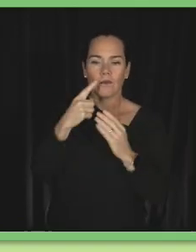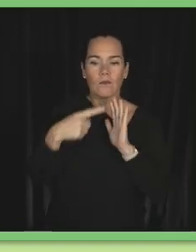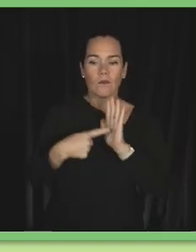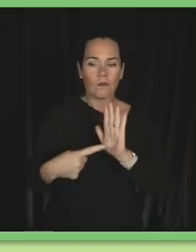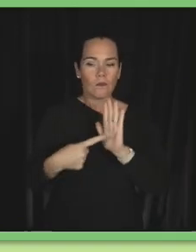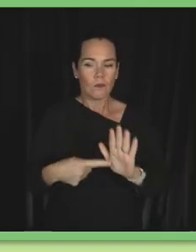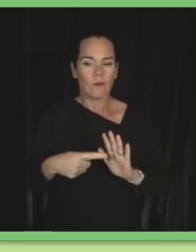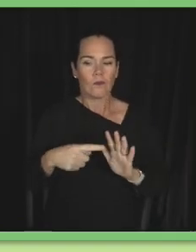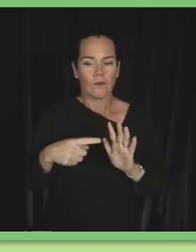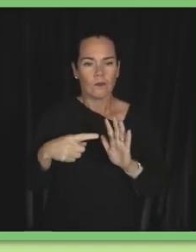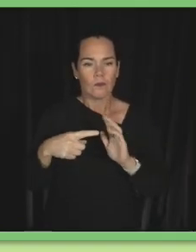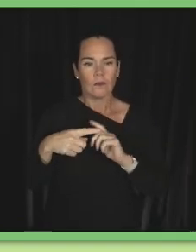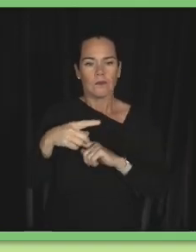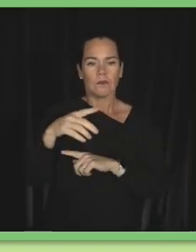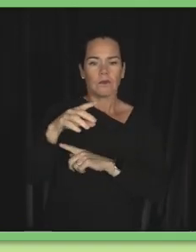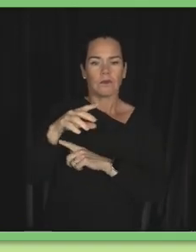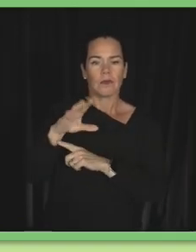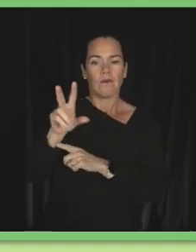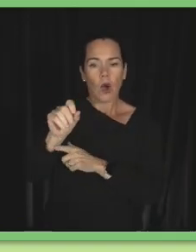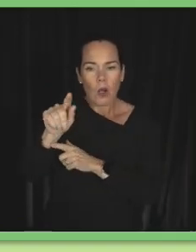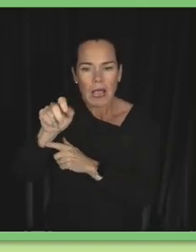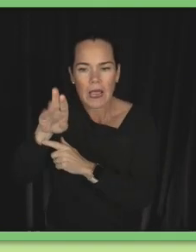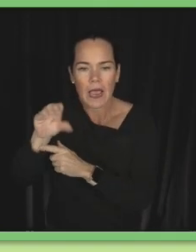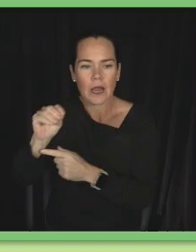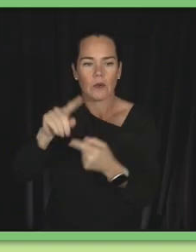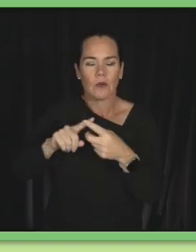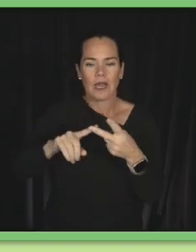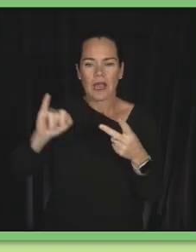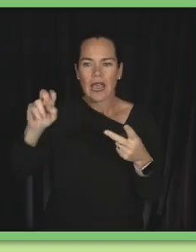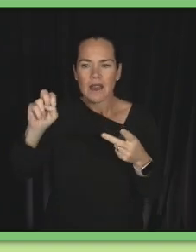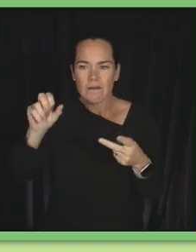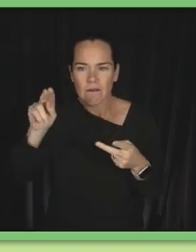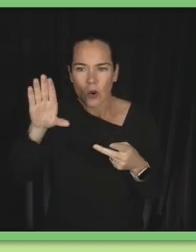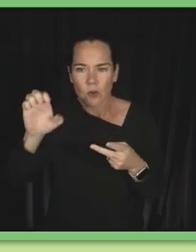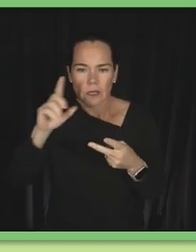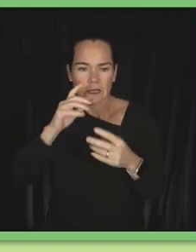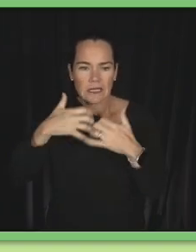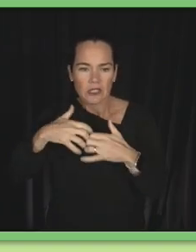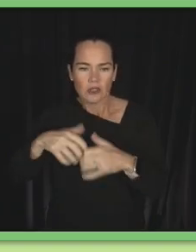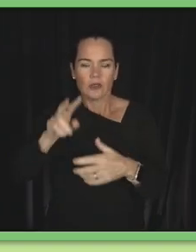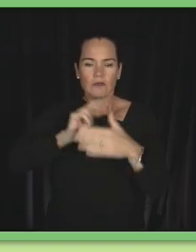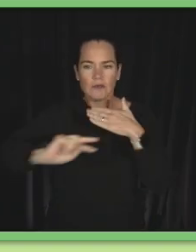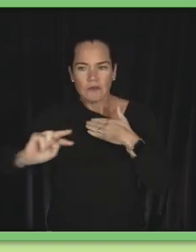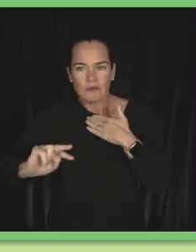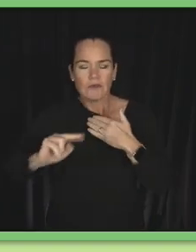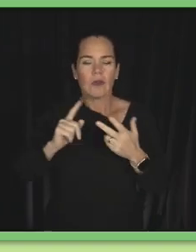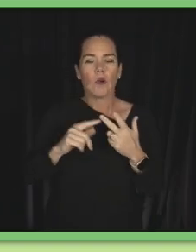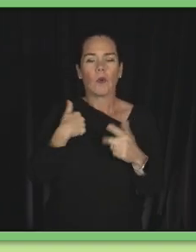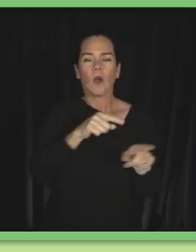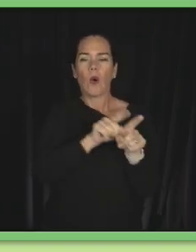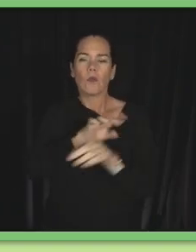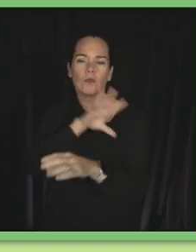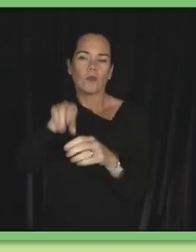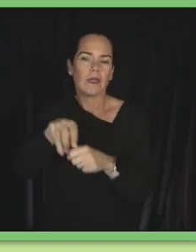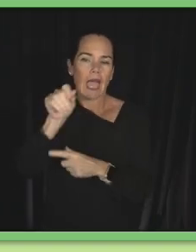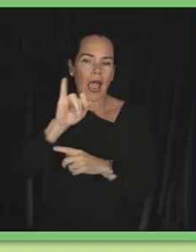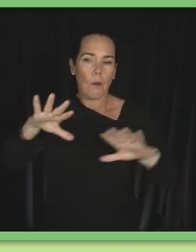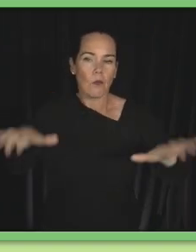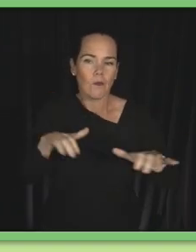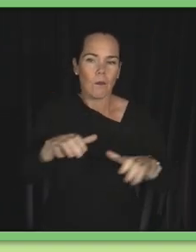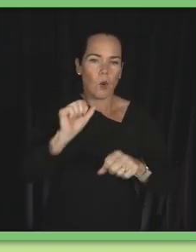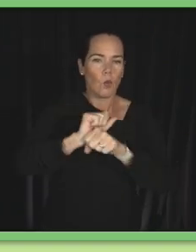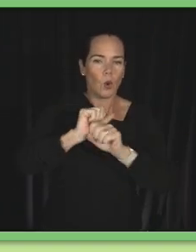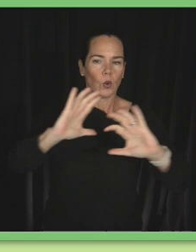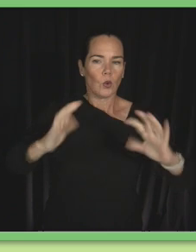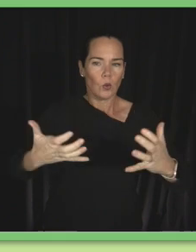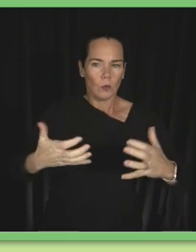Inference Perf, and will actively participate in the new AI Conformance working group